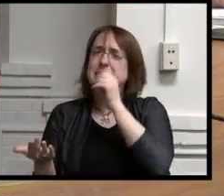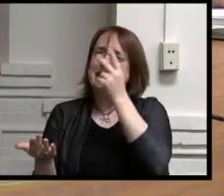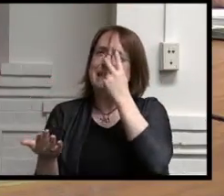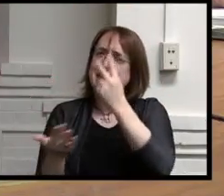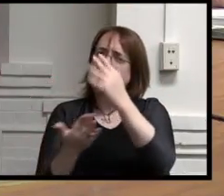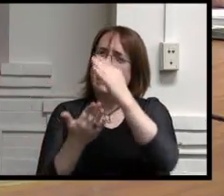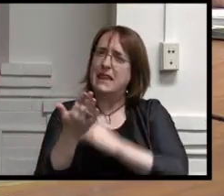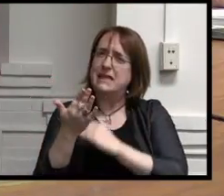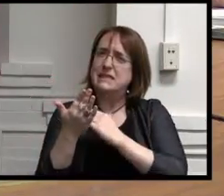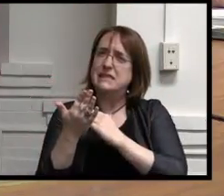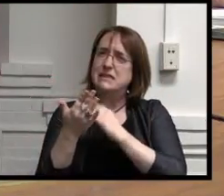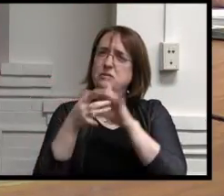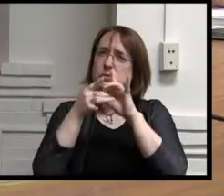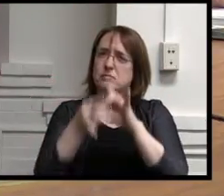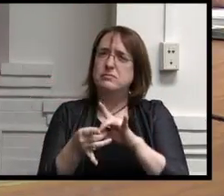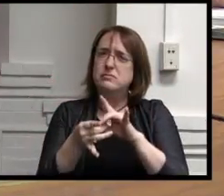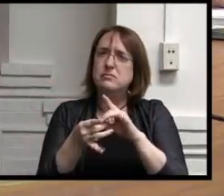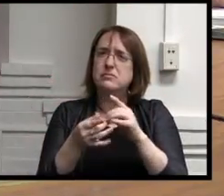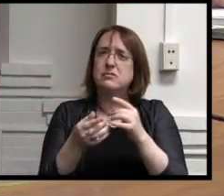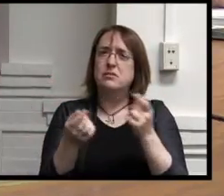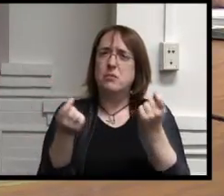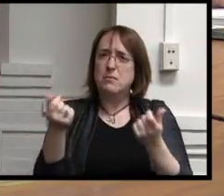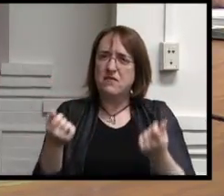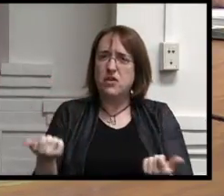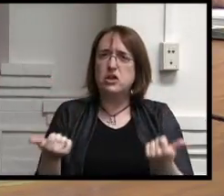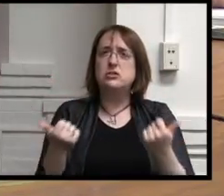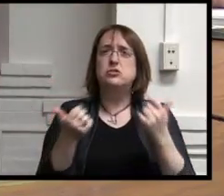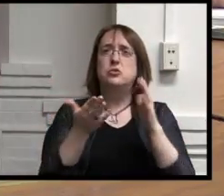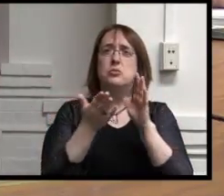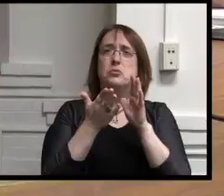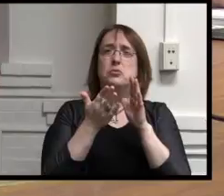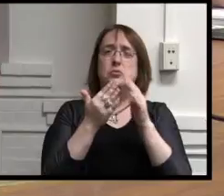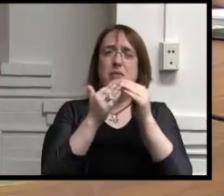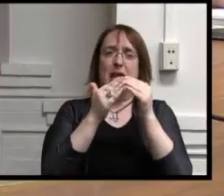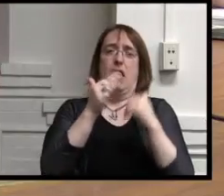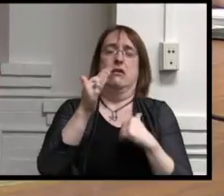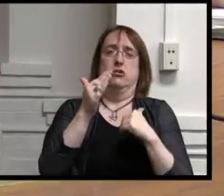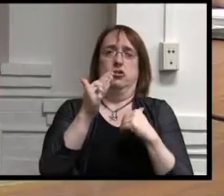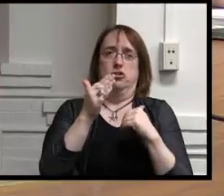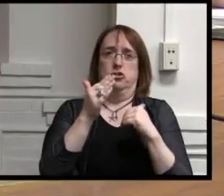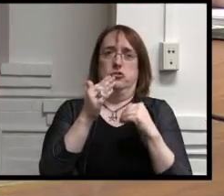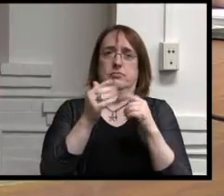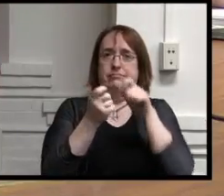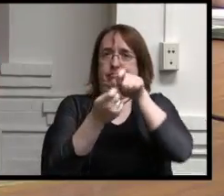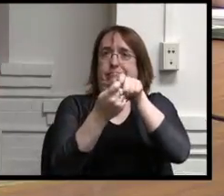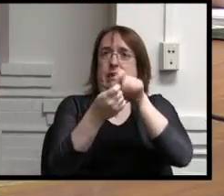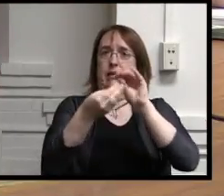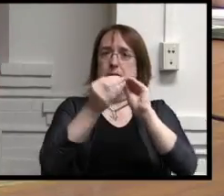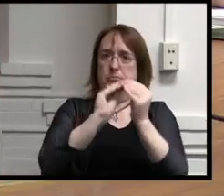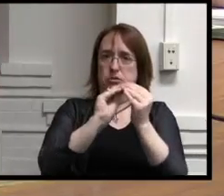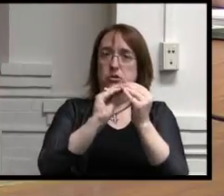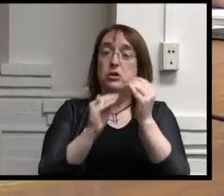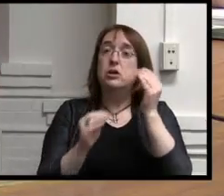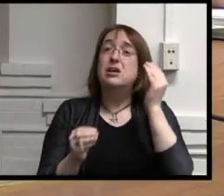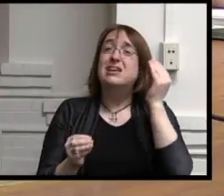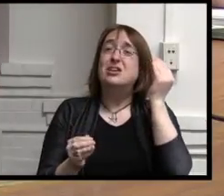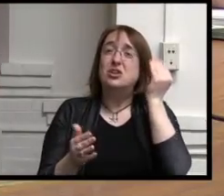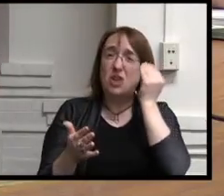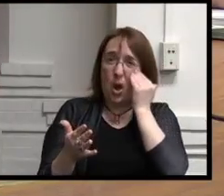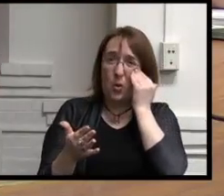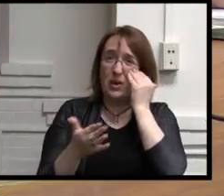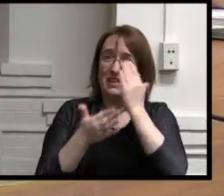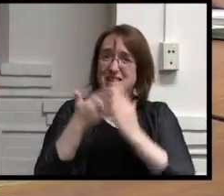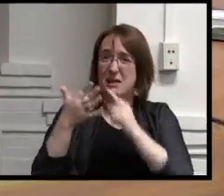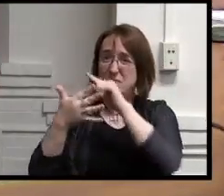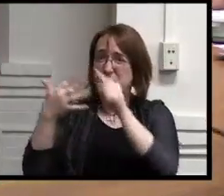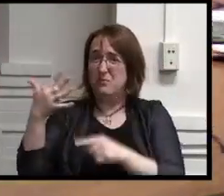things that were removed to get us under a certain number, knowing all well that these would be